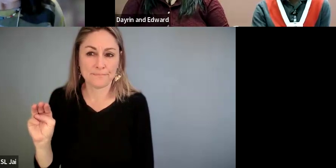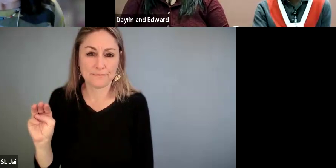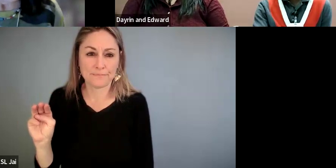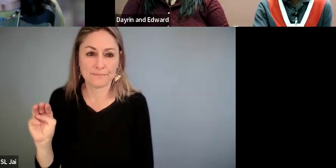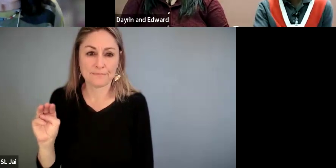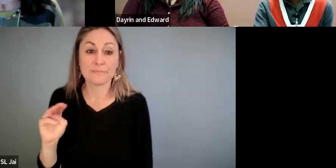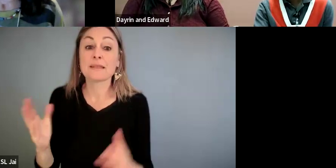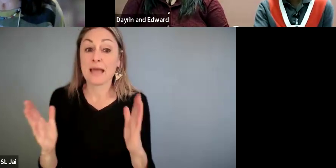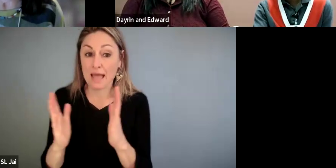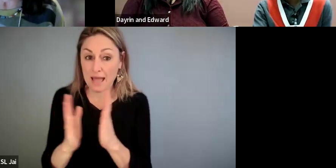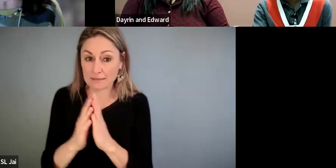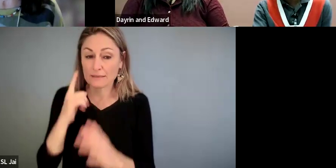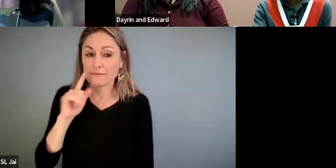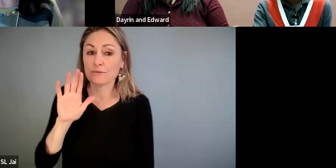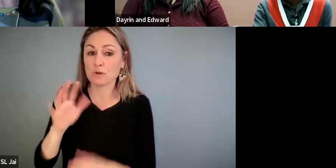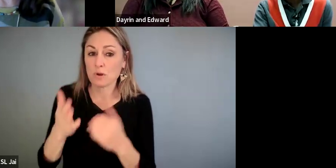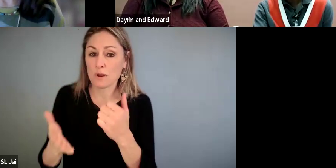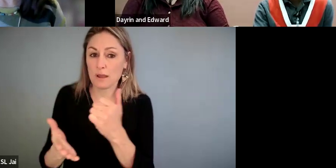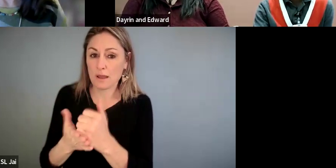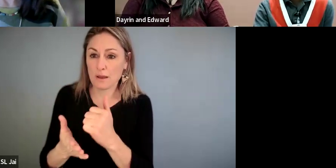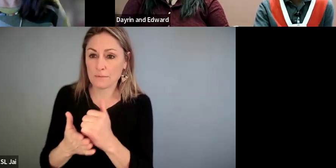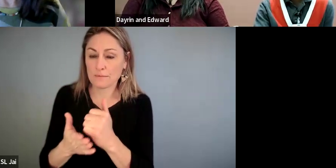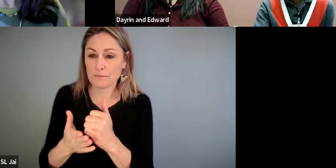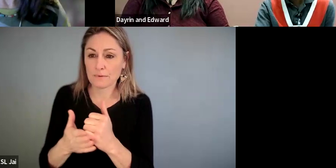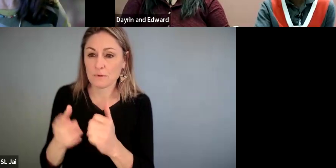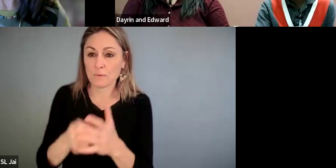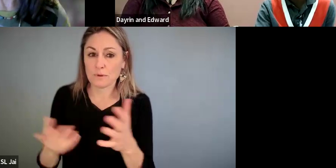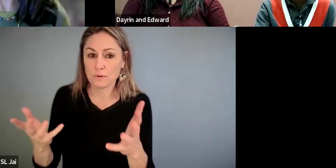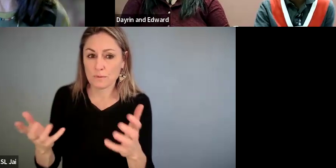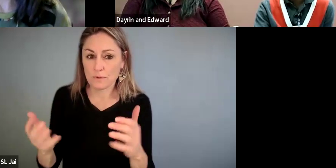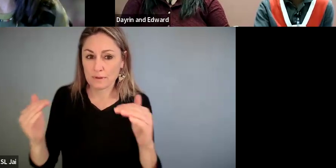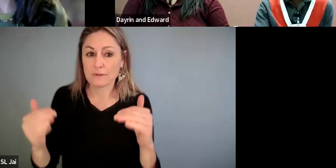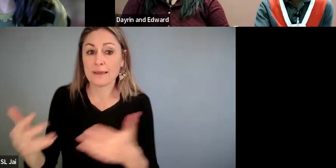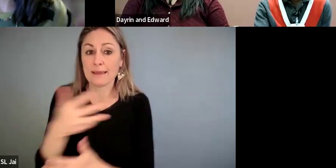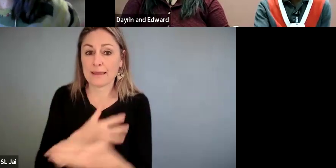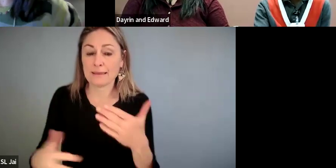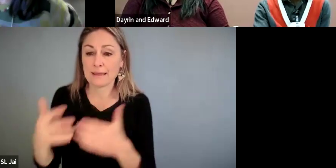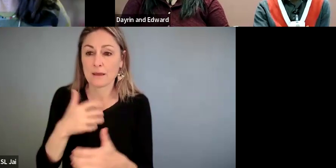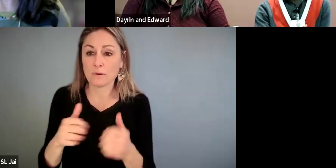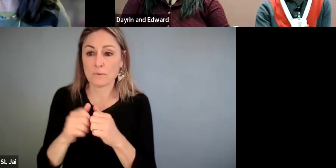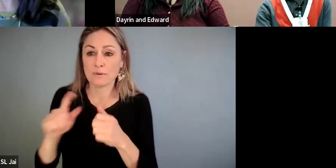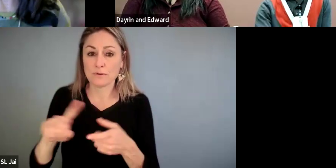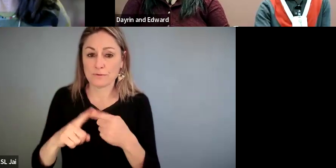asking for help is one of those. Hang out with who you want to hang out with.